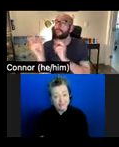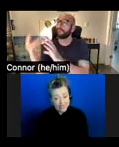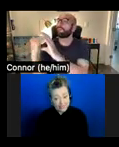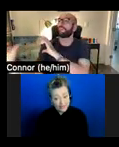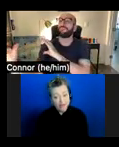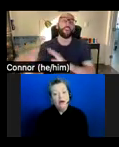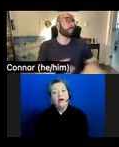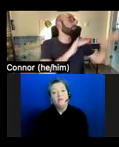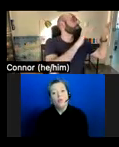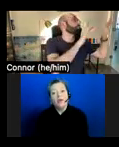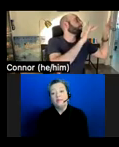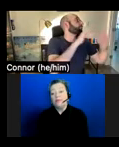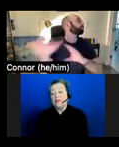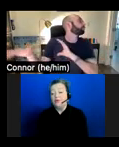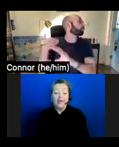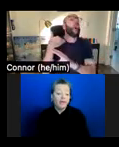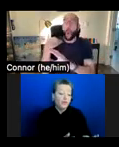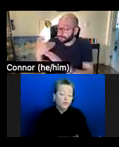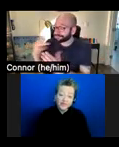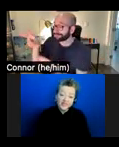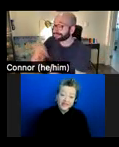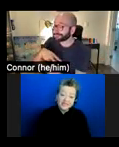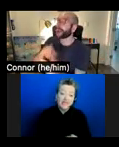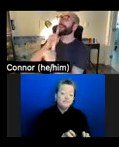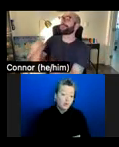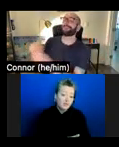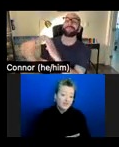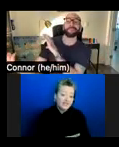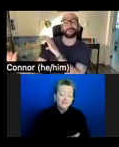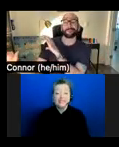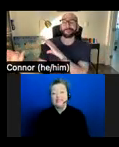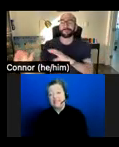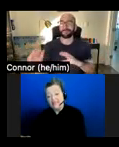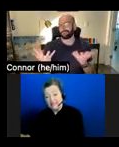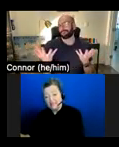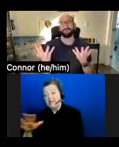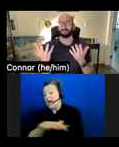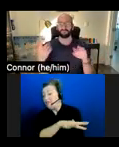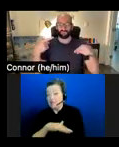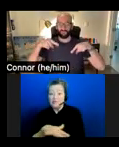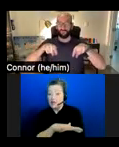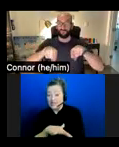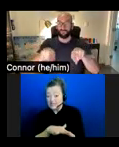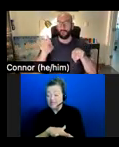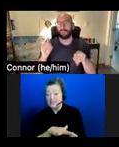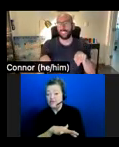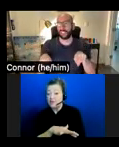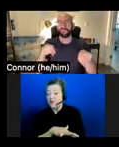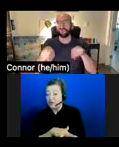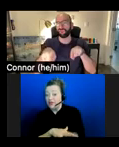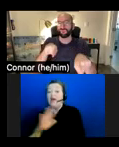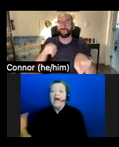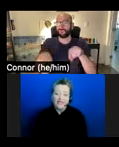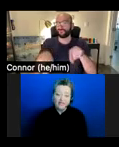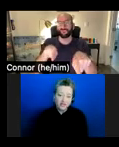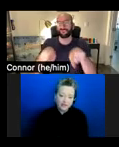asynchronous space where people can work within that space, post within that space, leave that space, other people come to that space and interact while you're